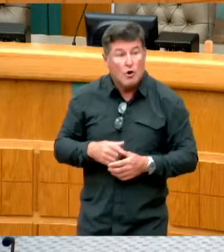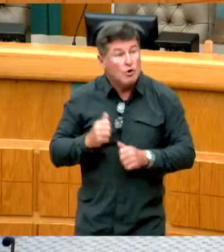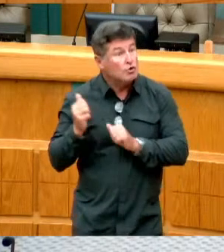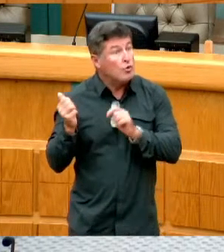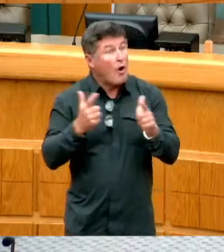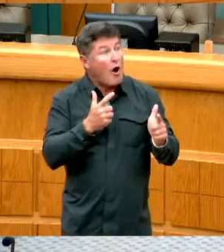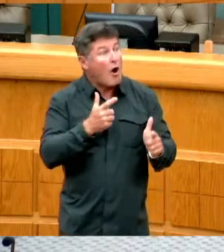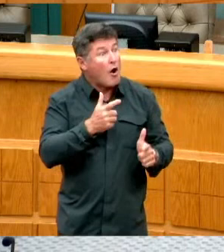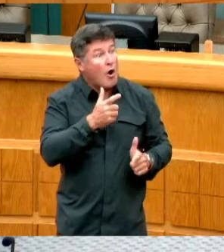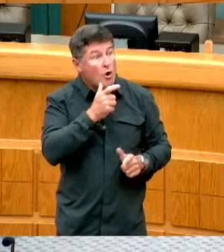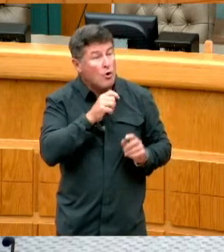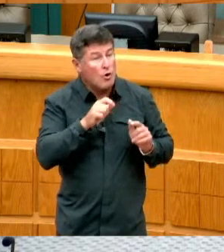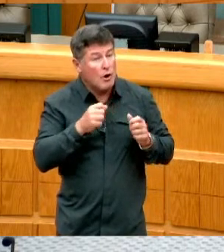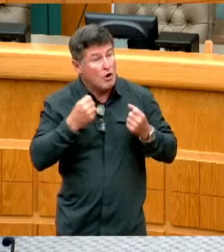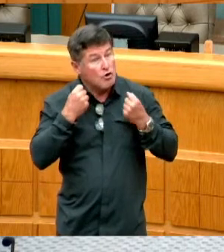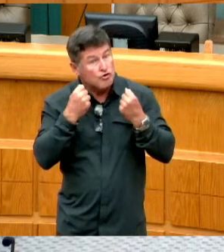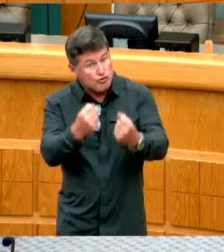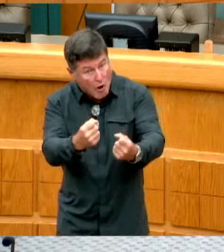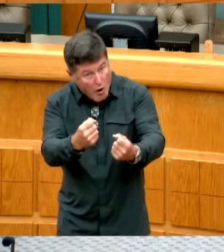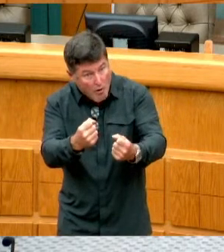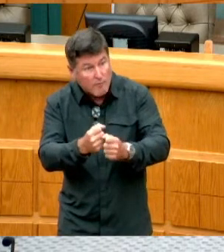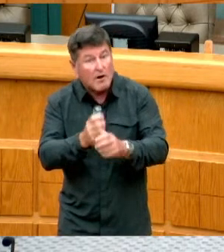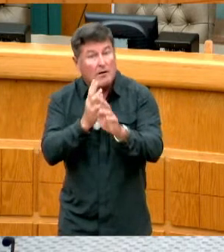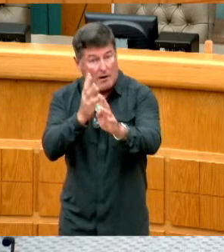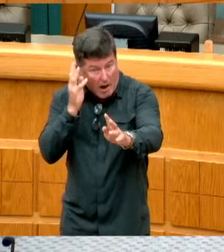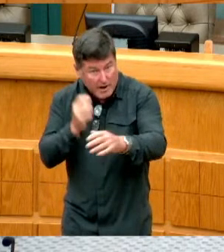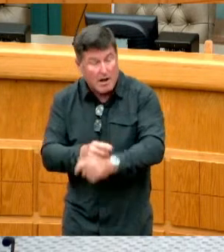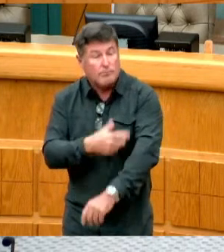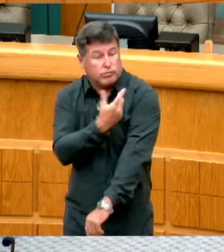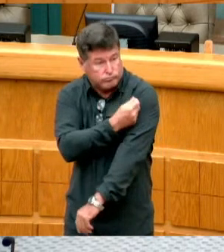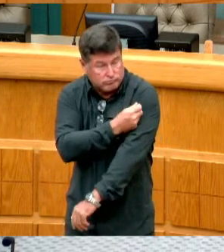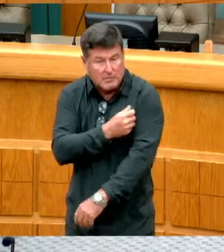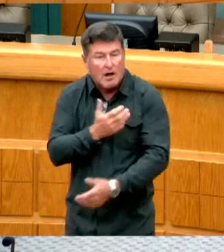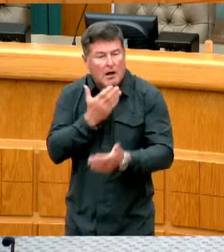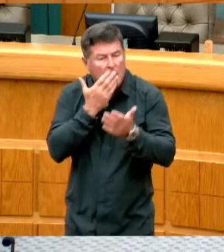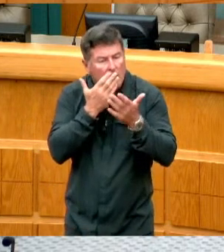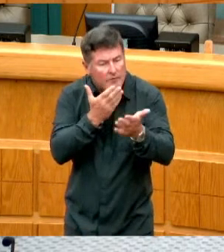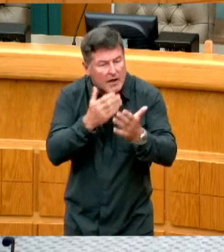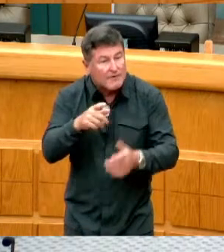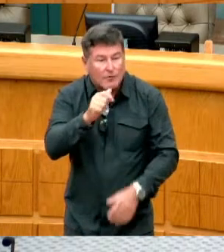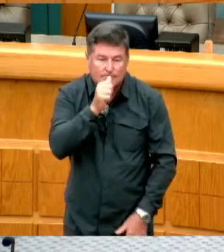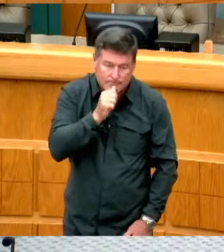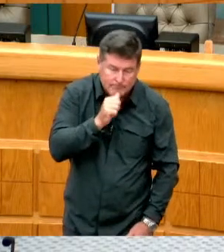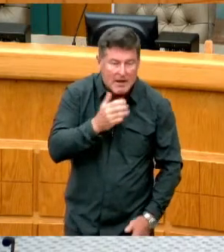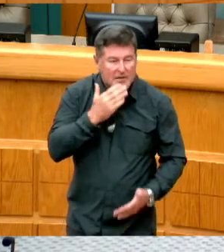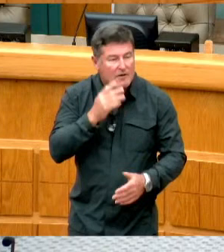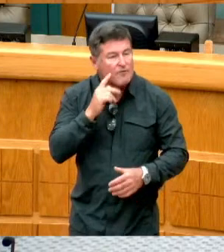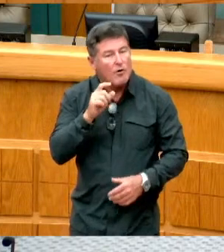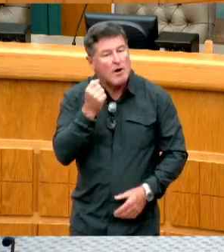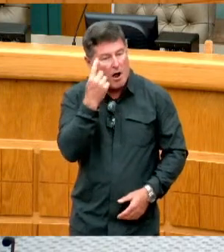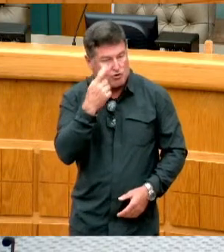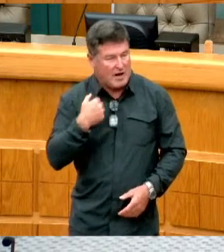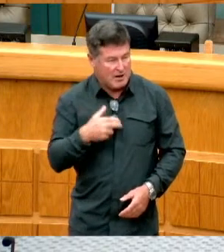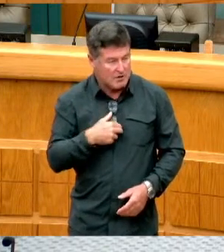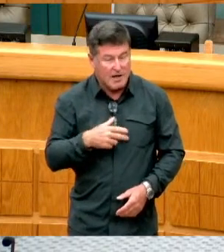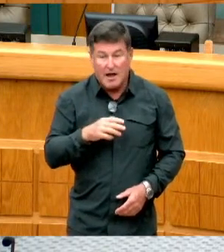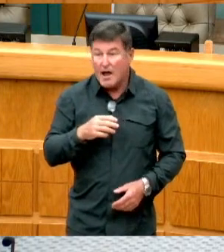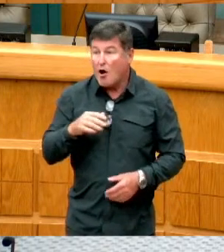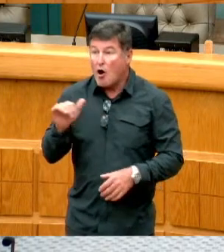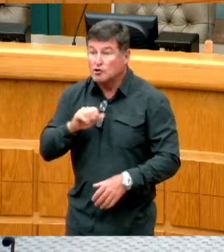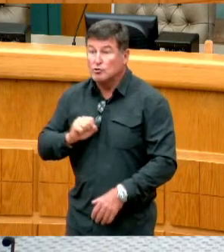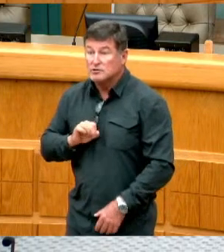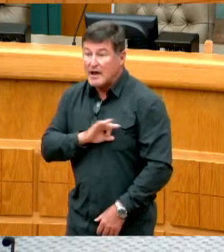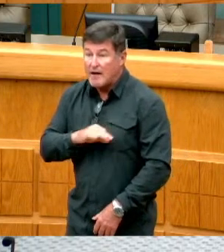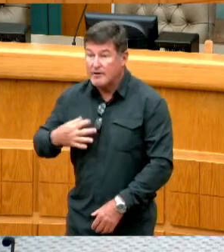yesterday, we are grateful for your patience and understanding, and we thank all the volunteers and staff who worked so hard to make